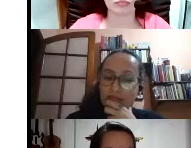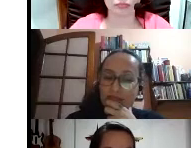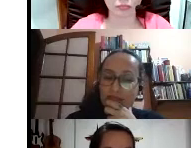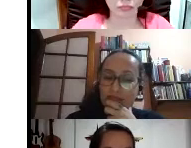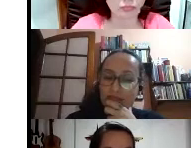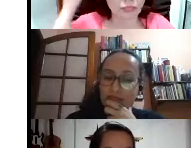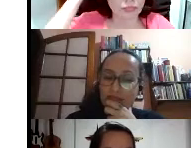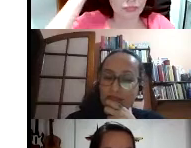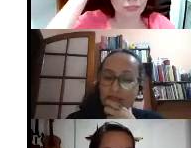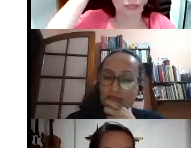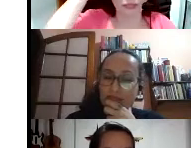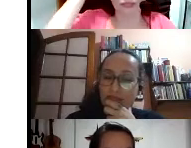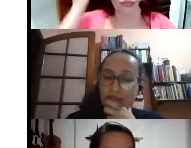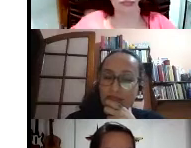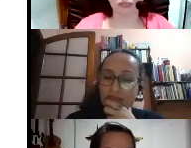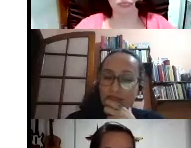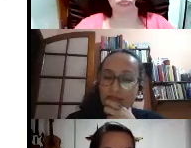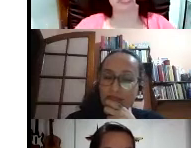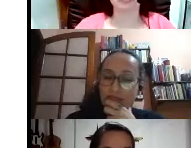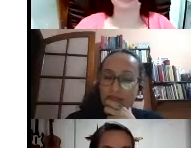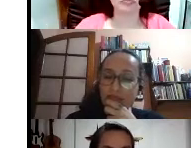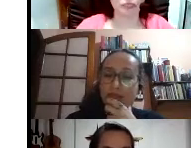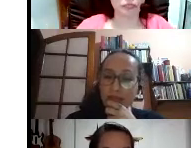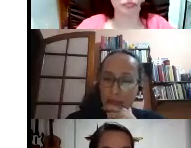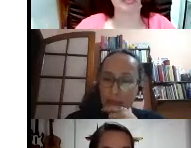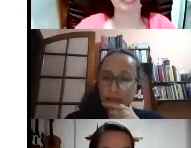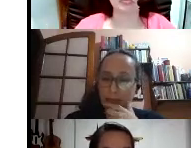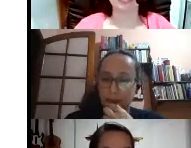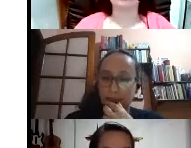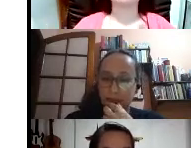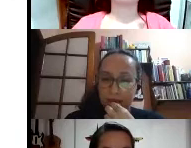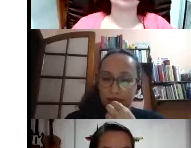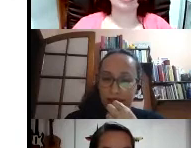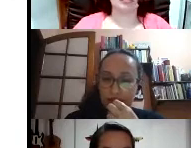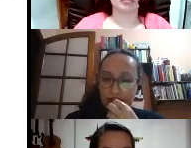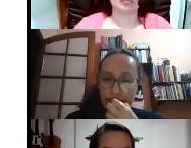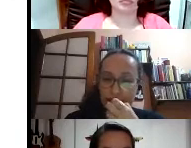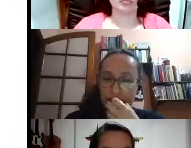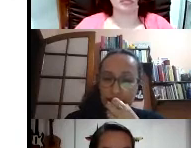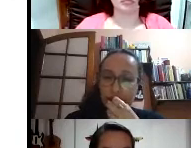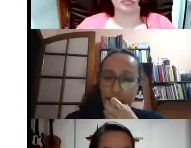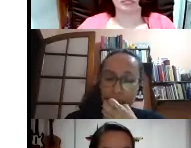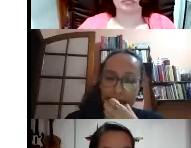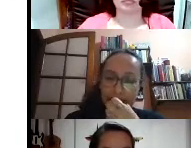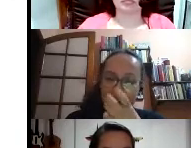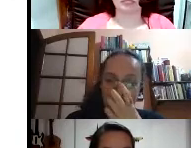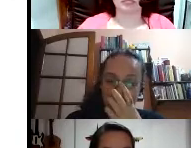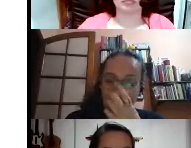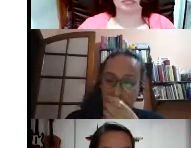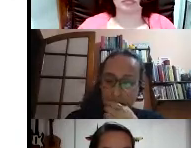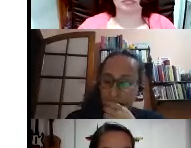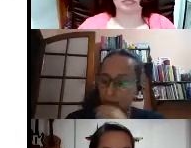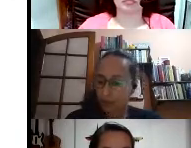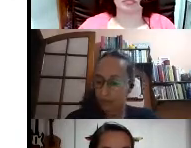binding upon all of us. Right? Now, that's then politics, because we all live in Brazil,